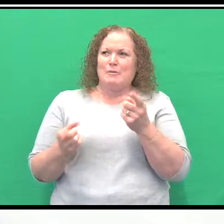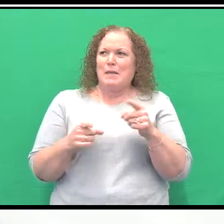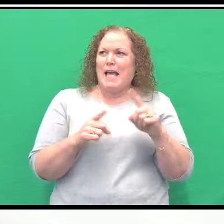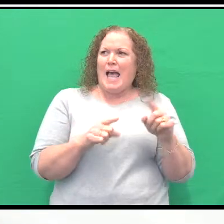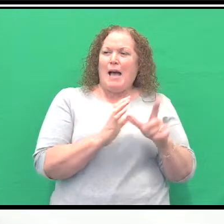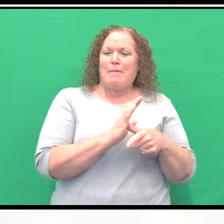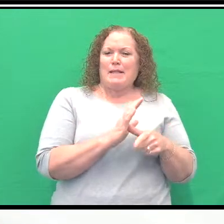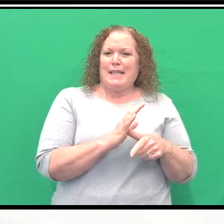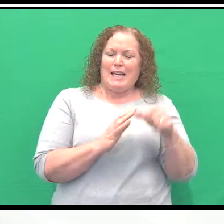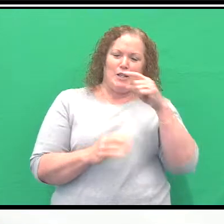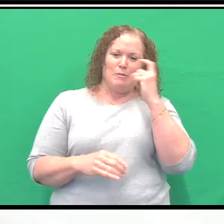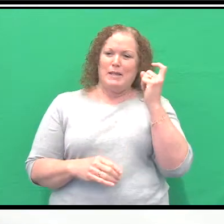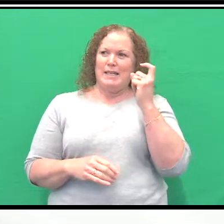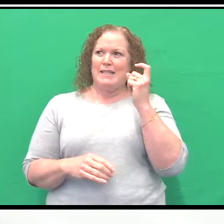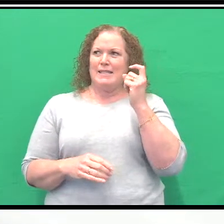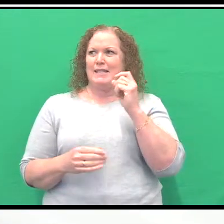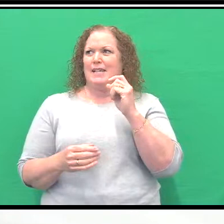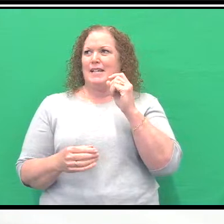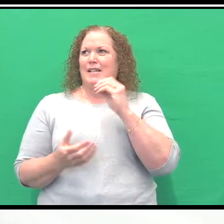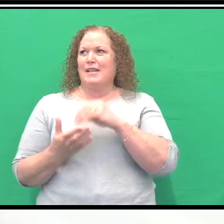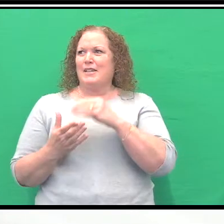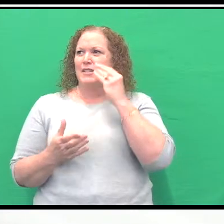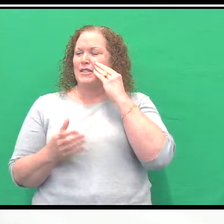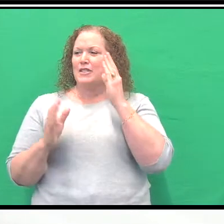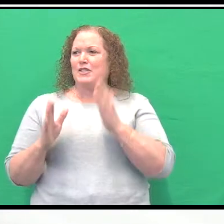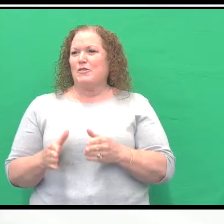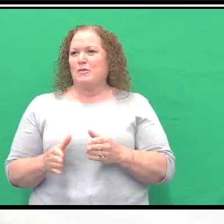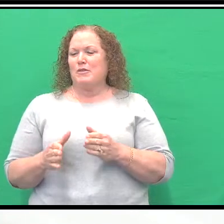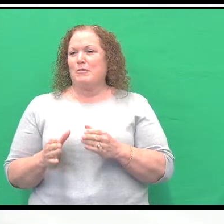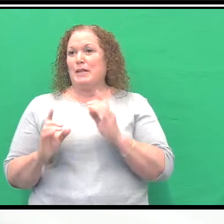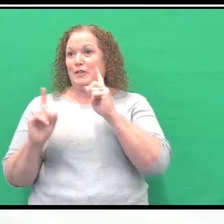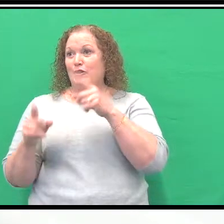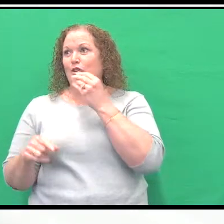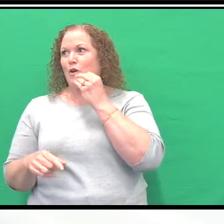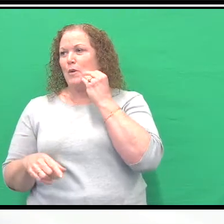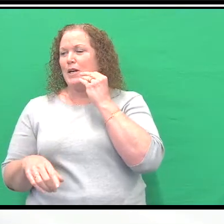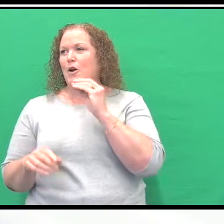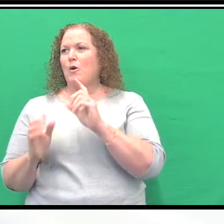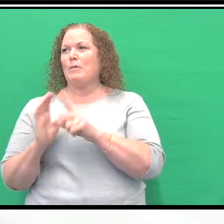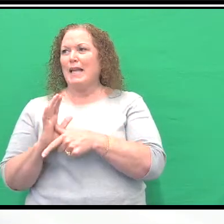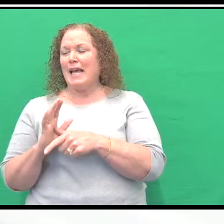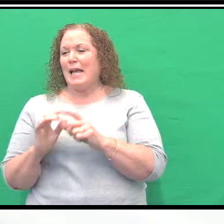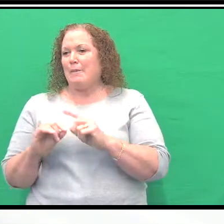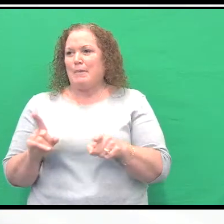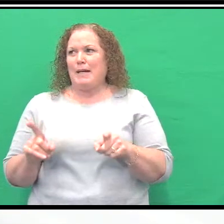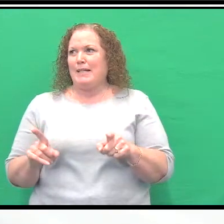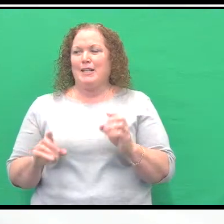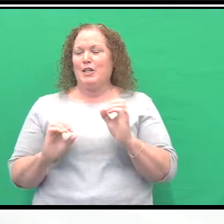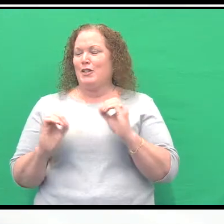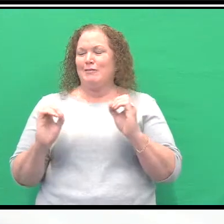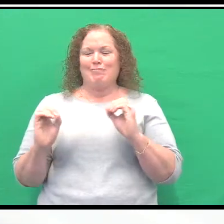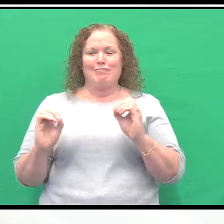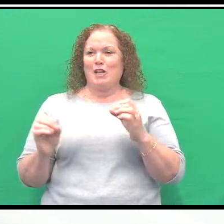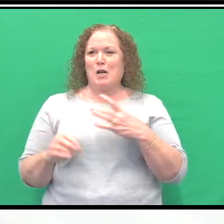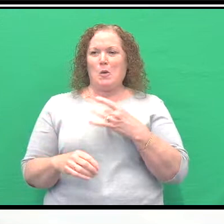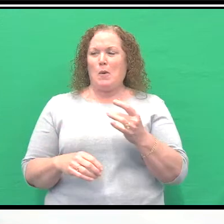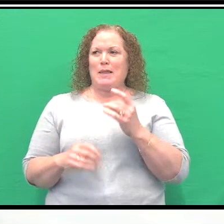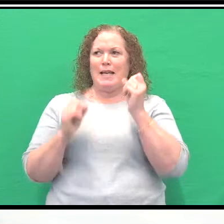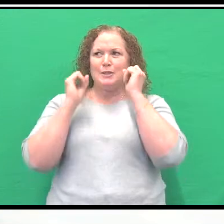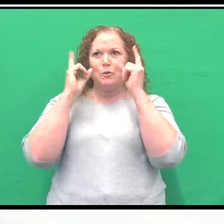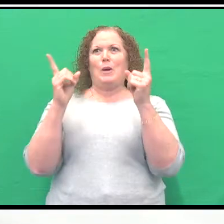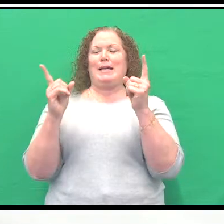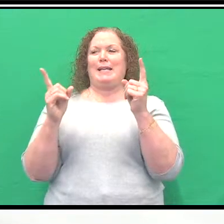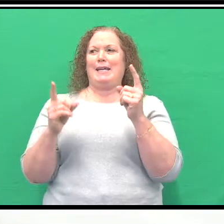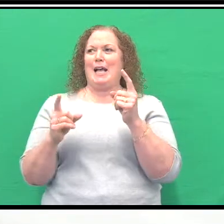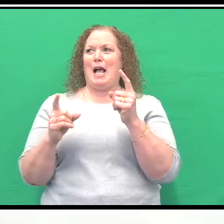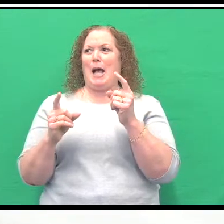up an hour or two longer to do your work anyways. But I mean, nobody likes waking up early, and especially I know we have 0